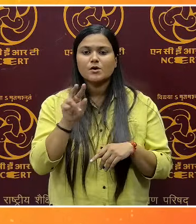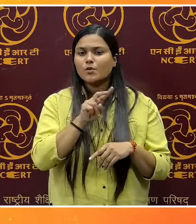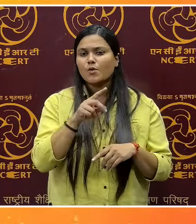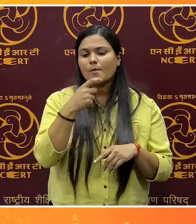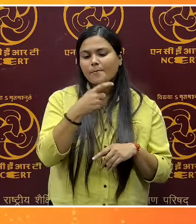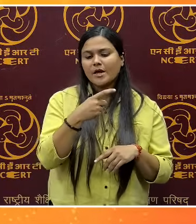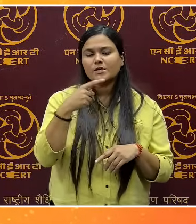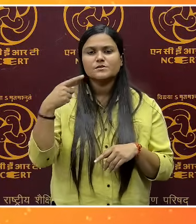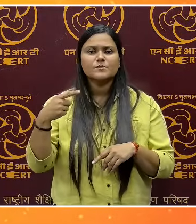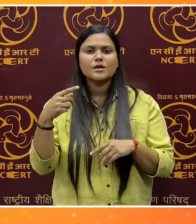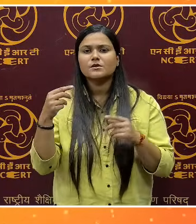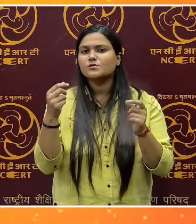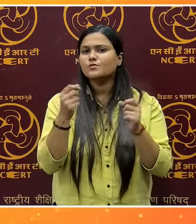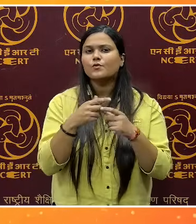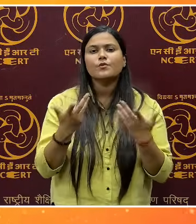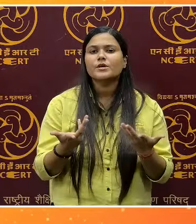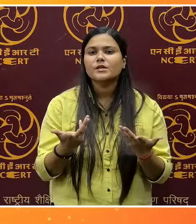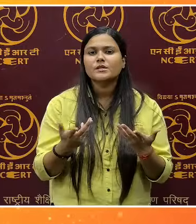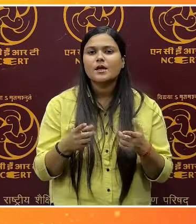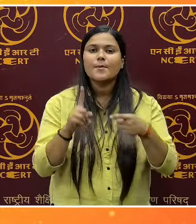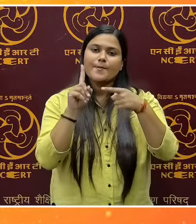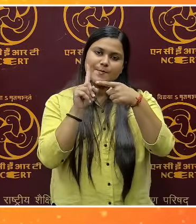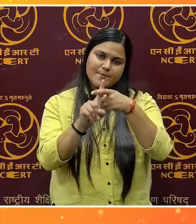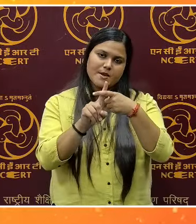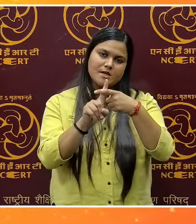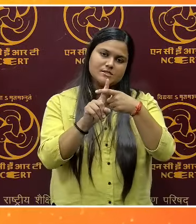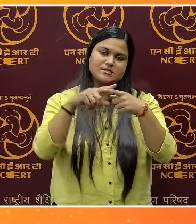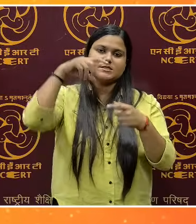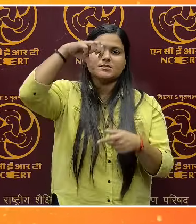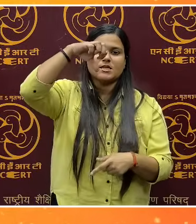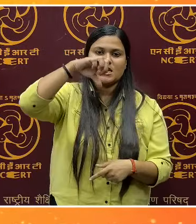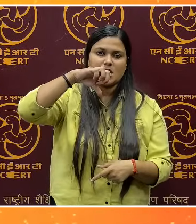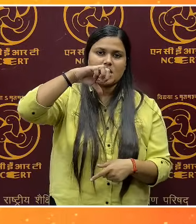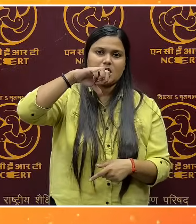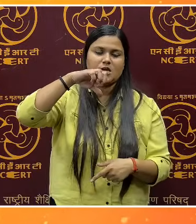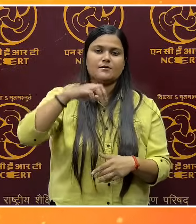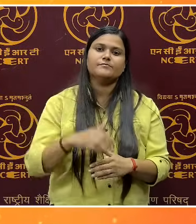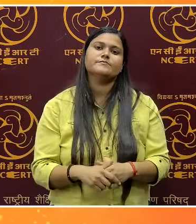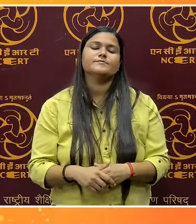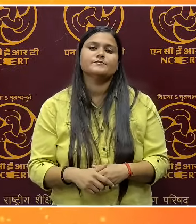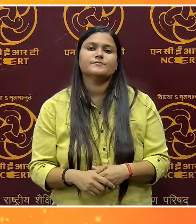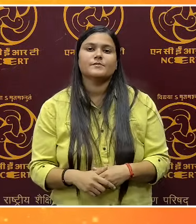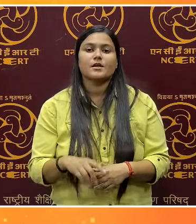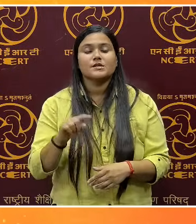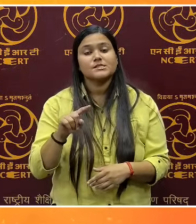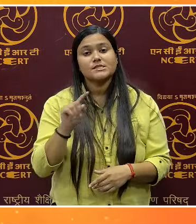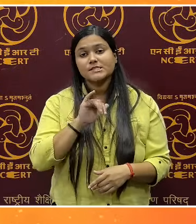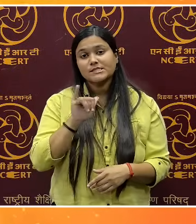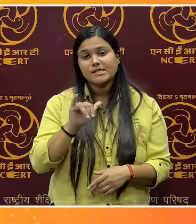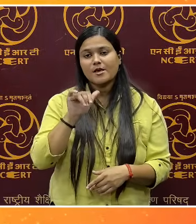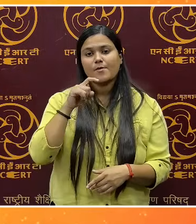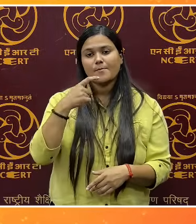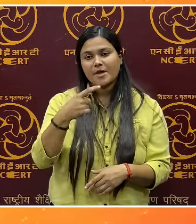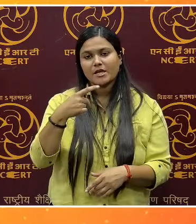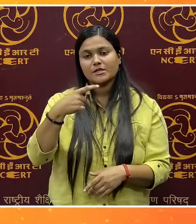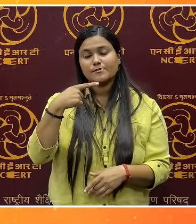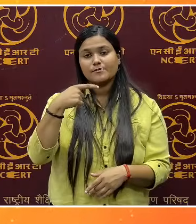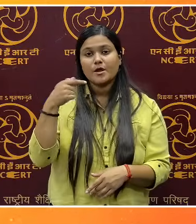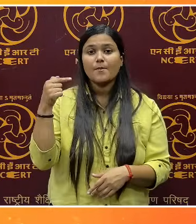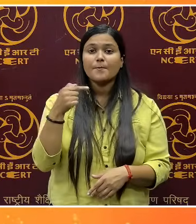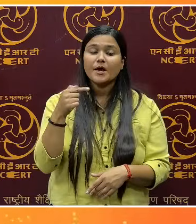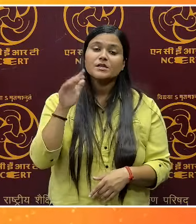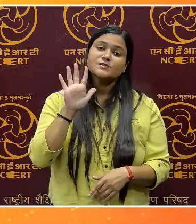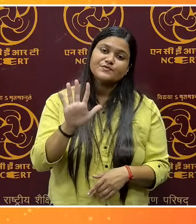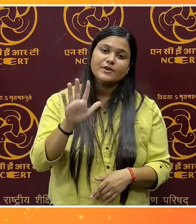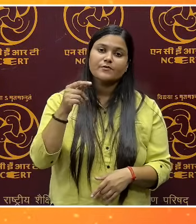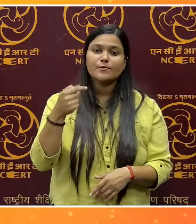is plus. So, we will have a plus 9 here. Okay. Likewise, minus 5 into minus 5 is also 25. It is plus